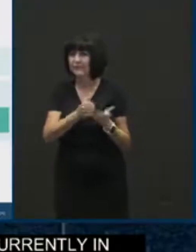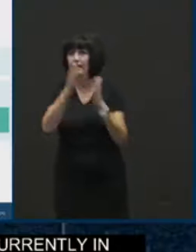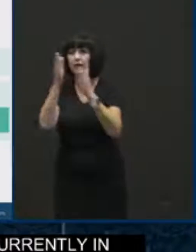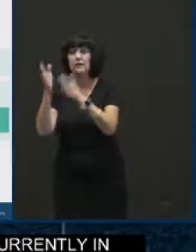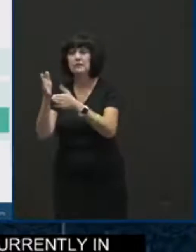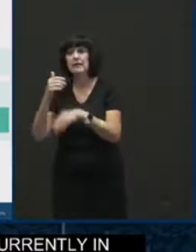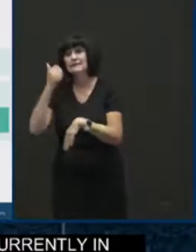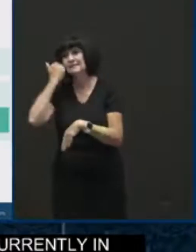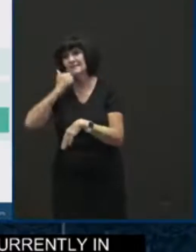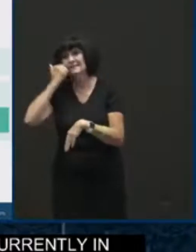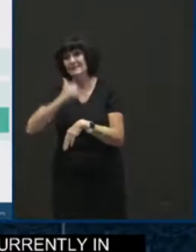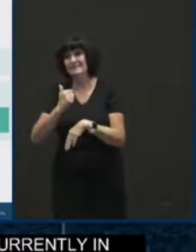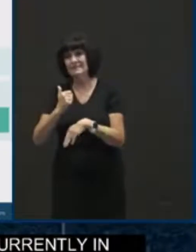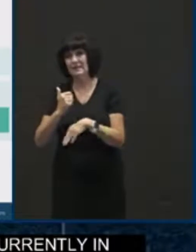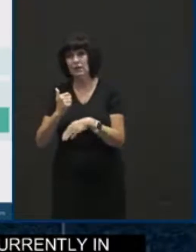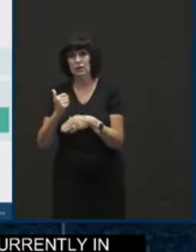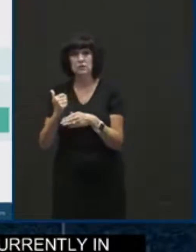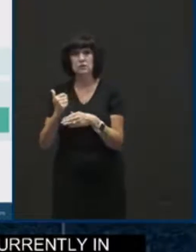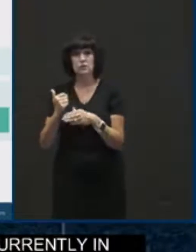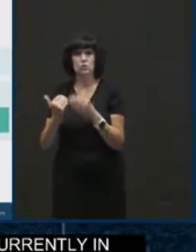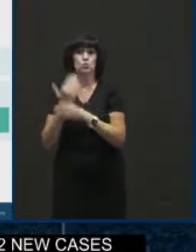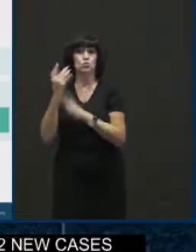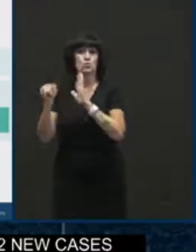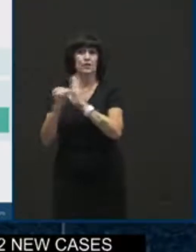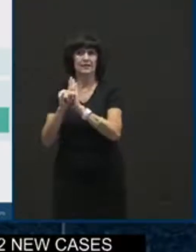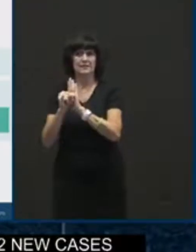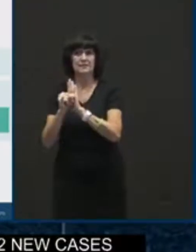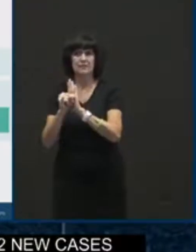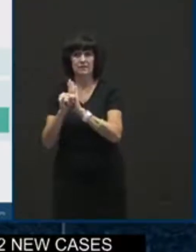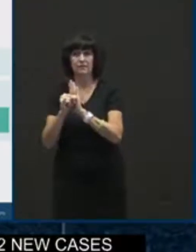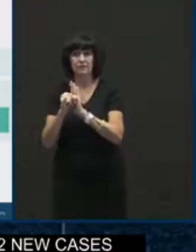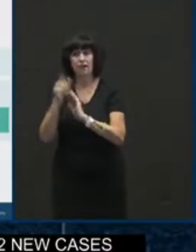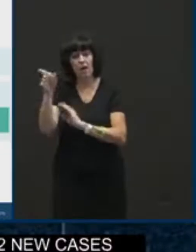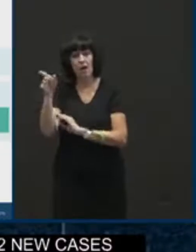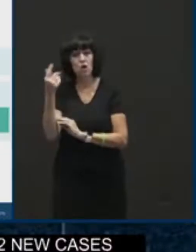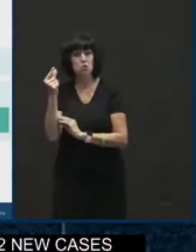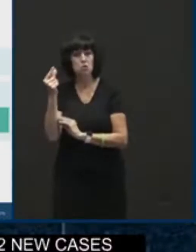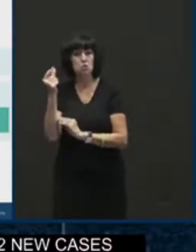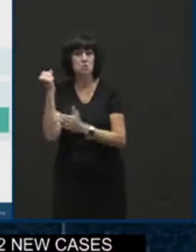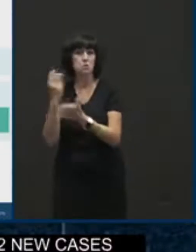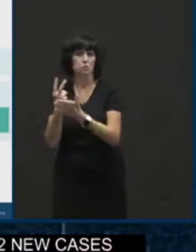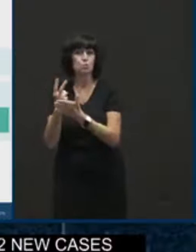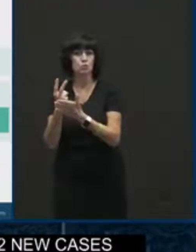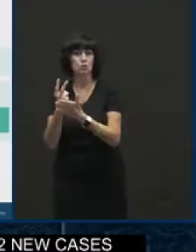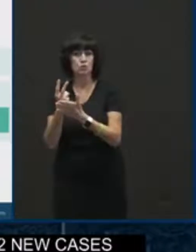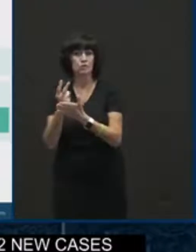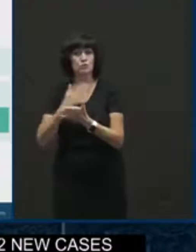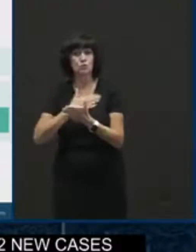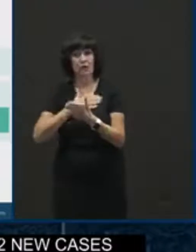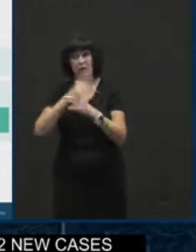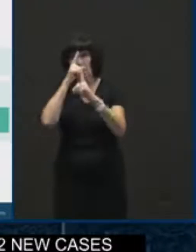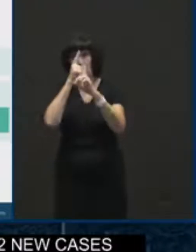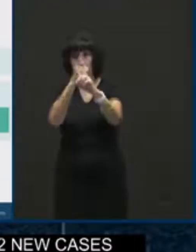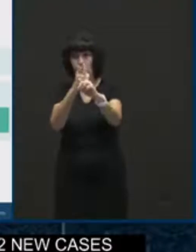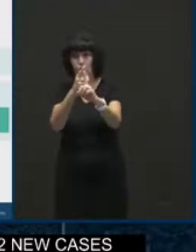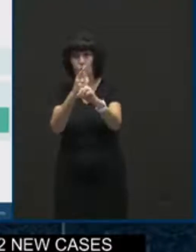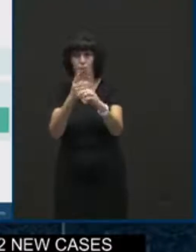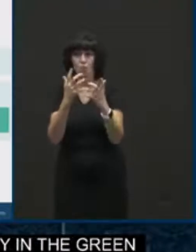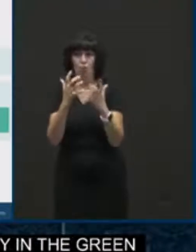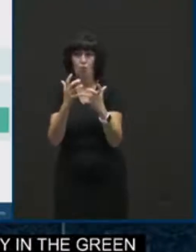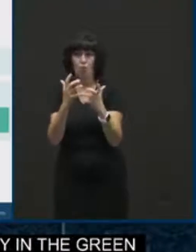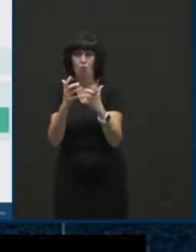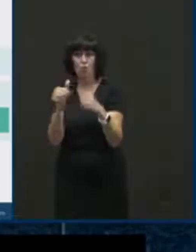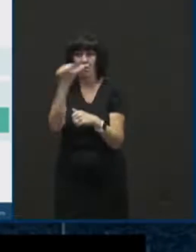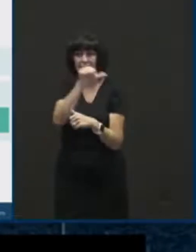hospitalizations is firmly in the green category. So our objective is to push that percent positive